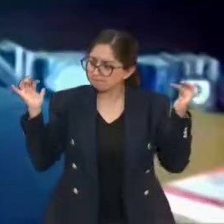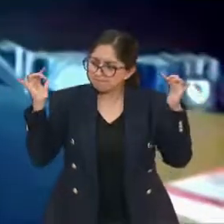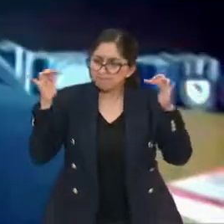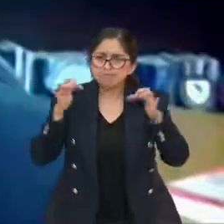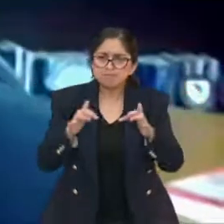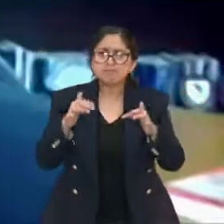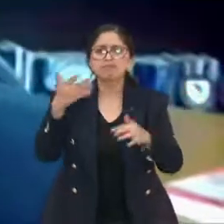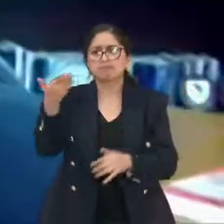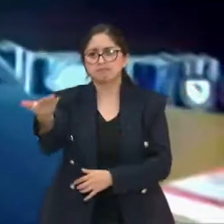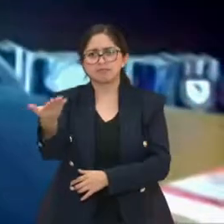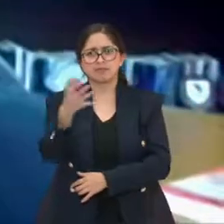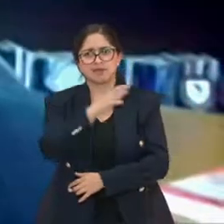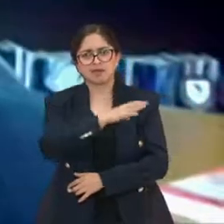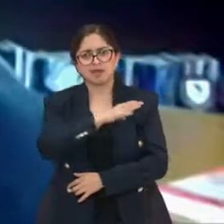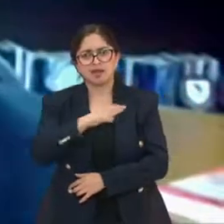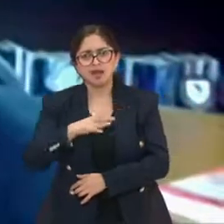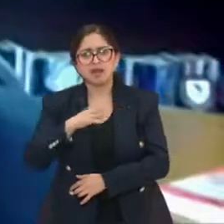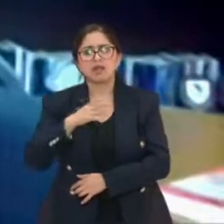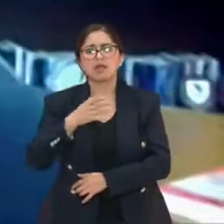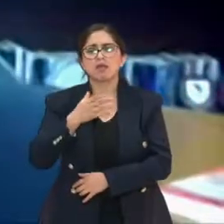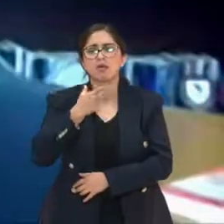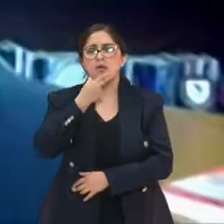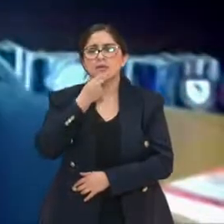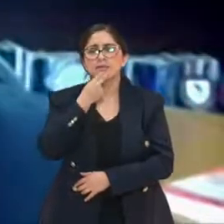an exemplary